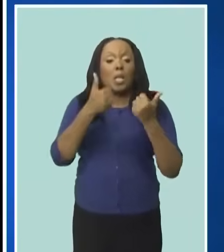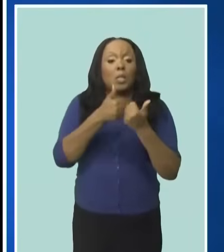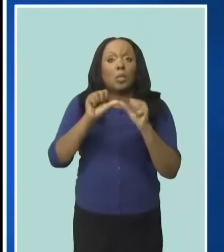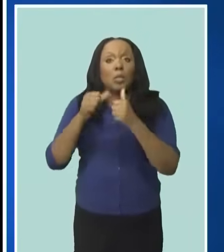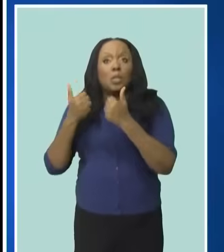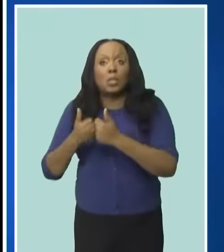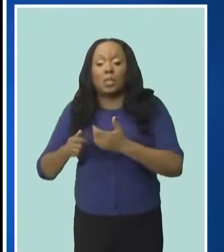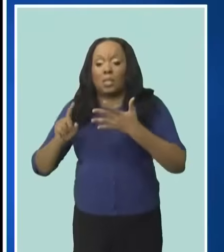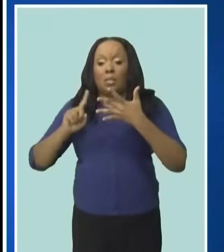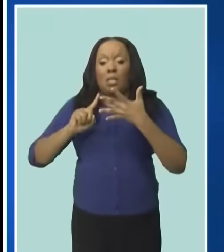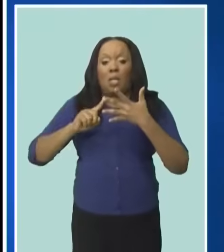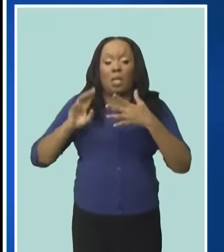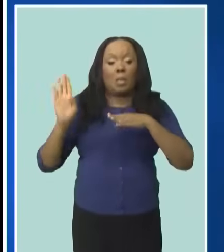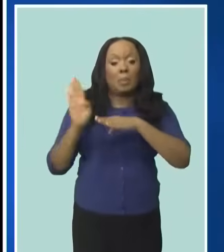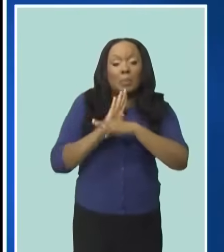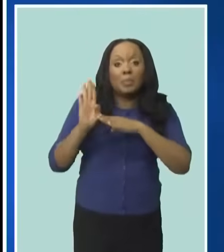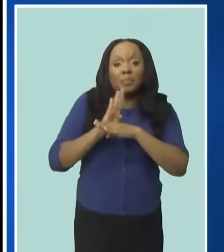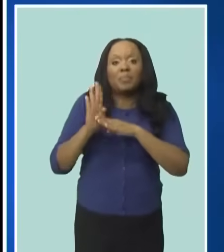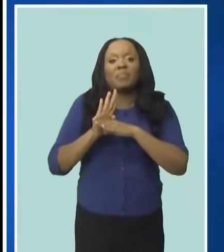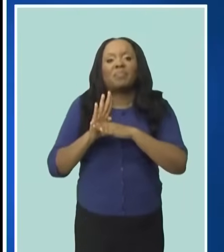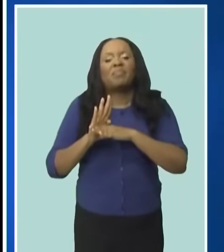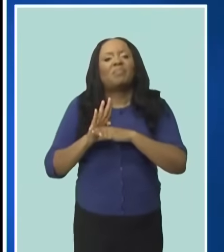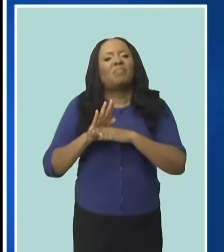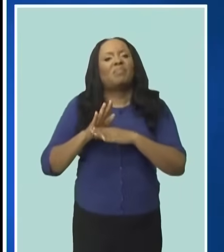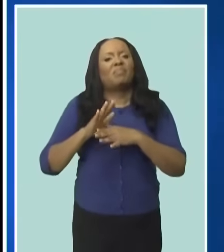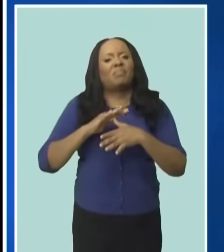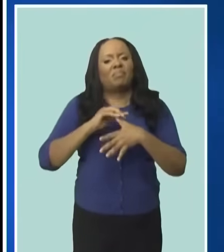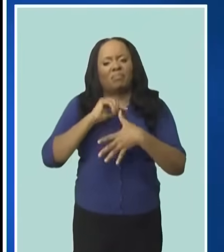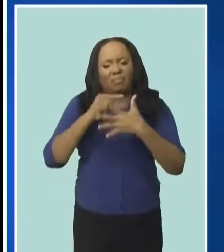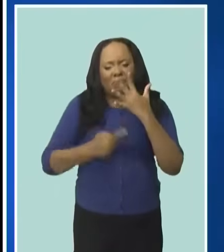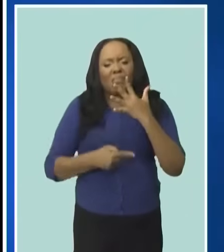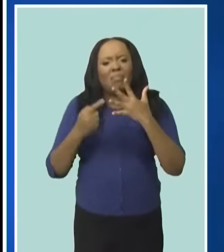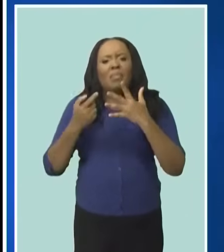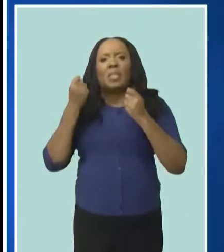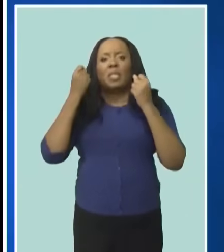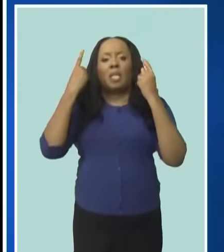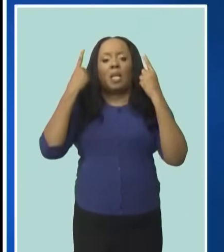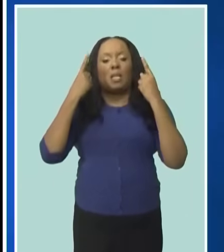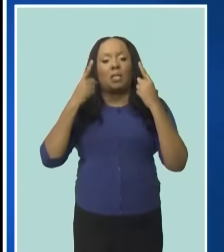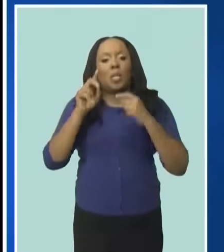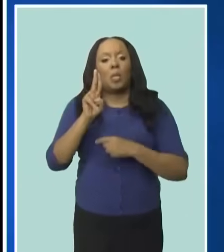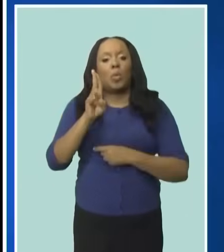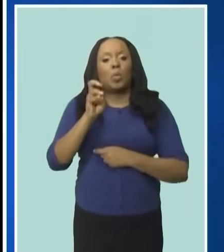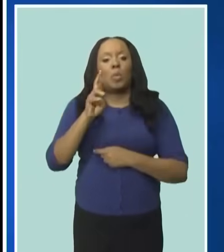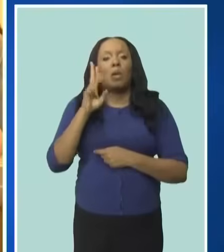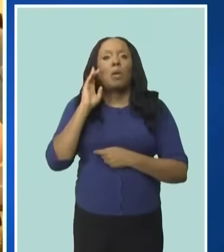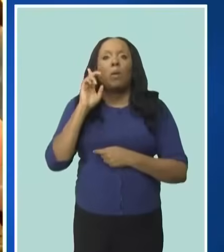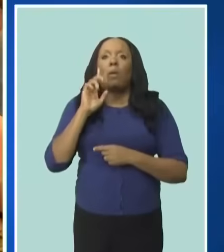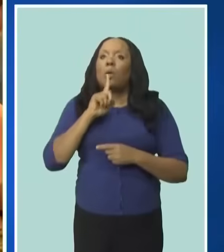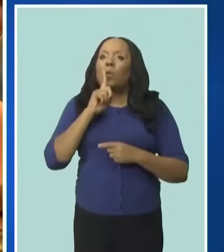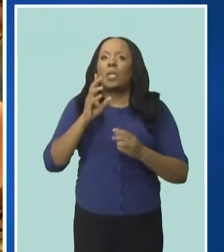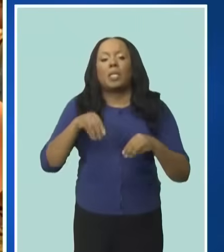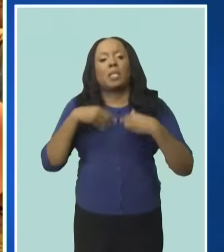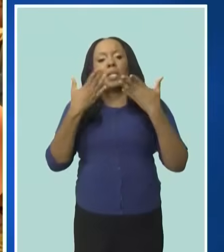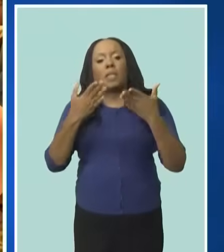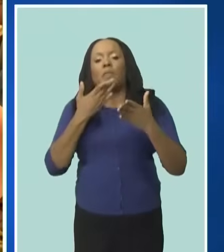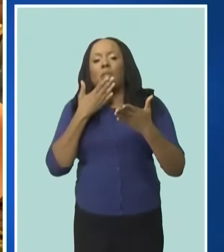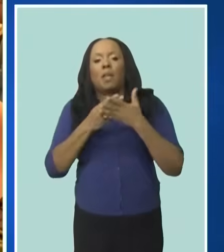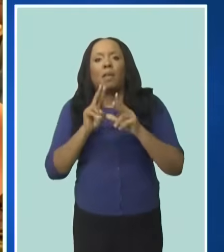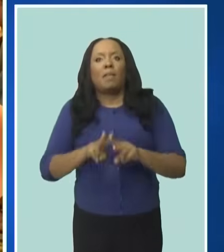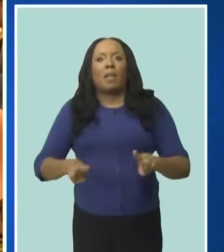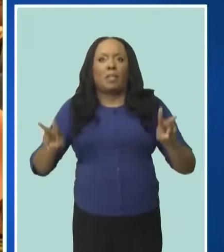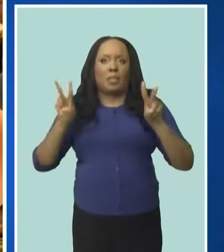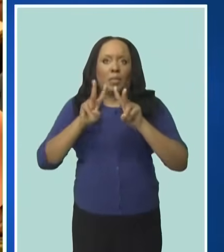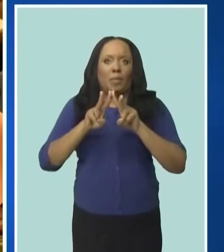associations, local businesses, really understand the value that Uber will bring to Barbados. Training has started in Barbados